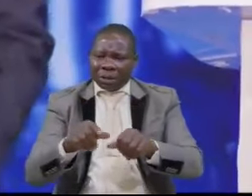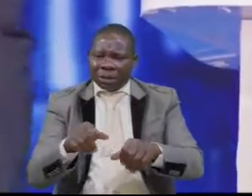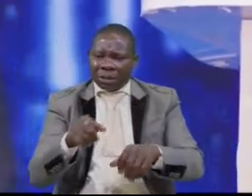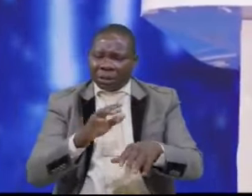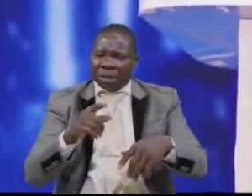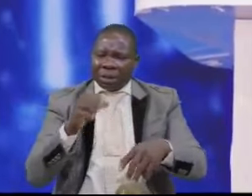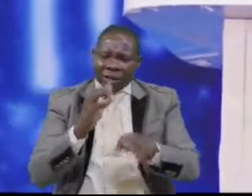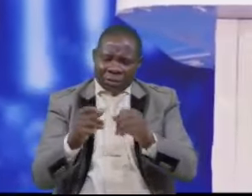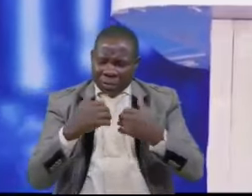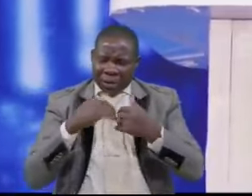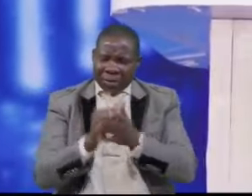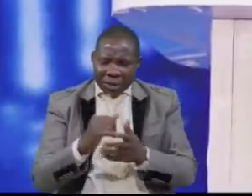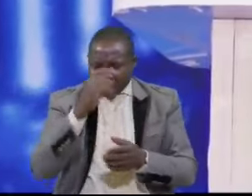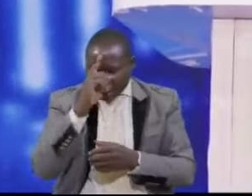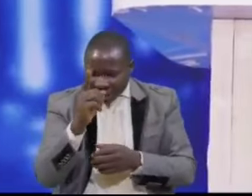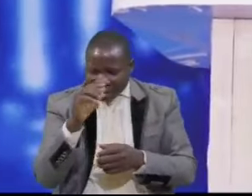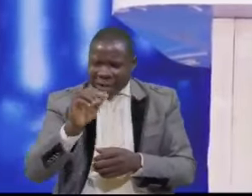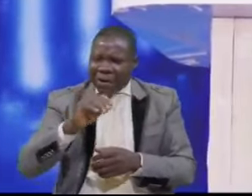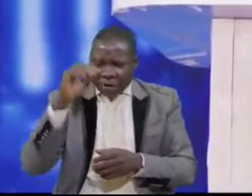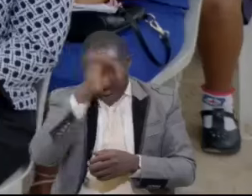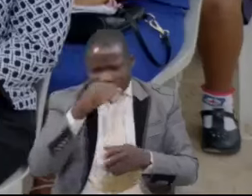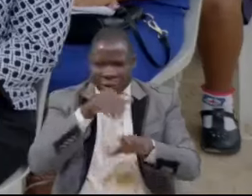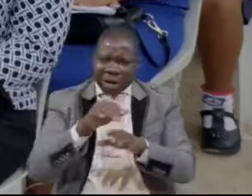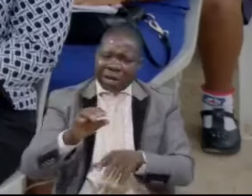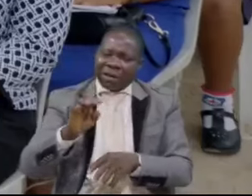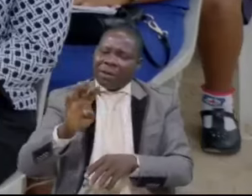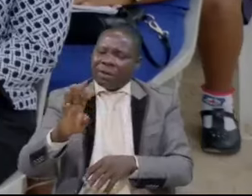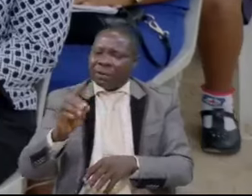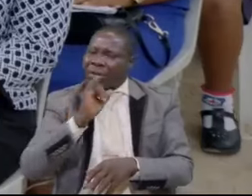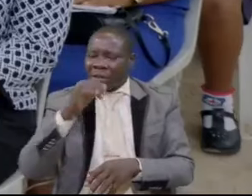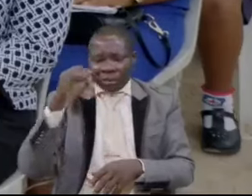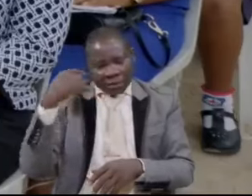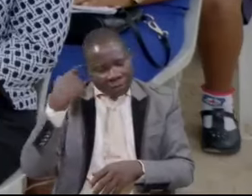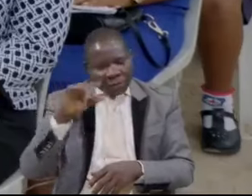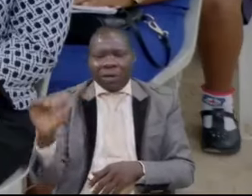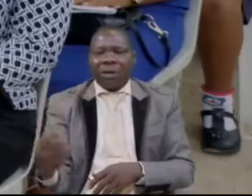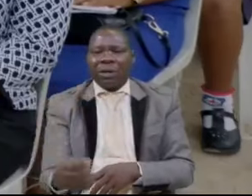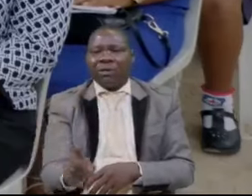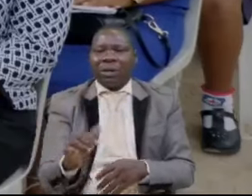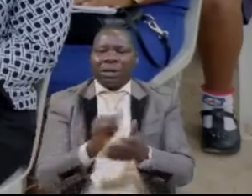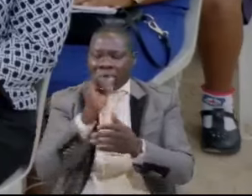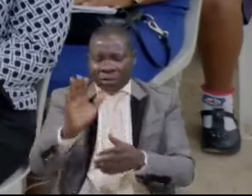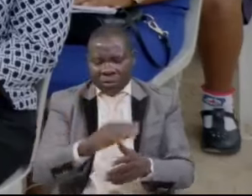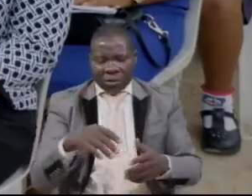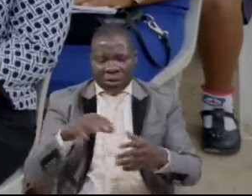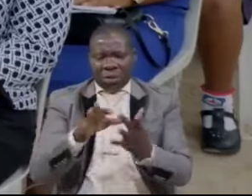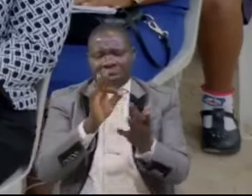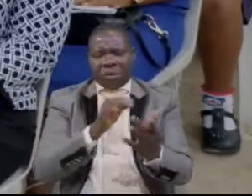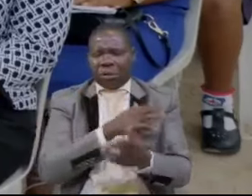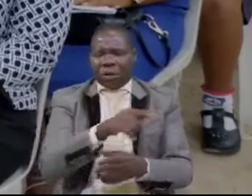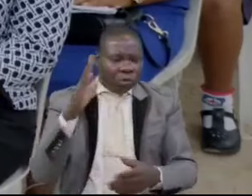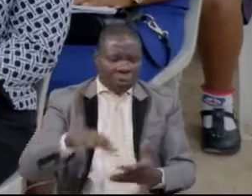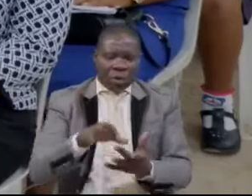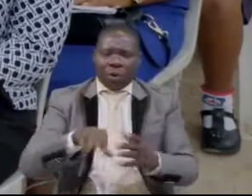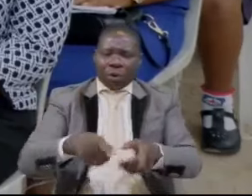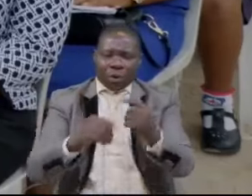that's your choice, but you're going to come out of that thing. And the Lord is going to do in your life what you